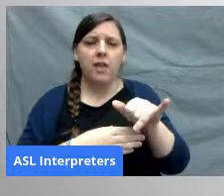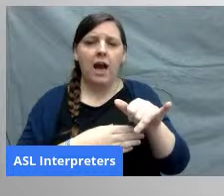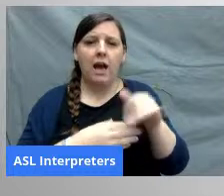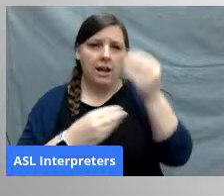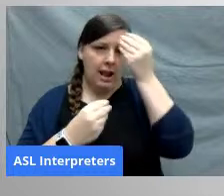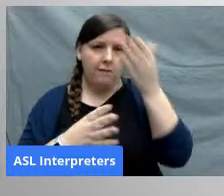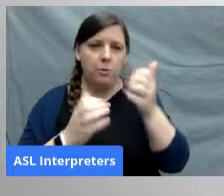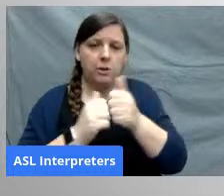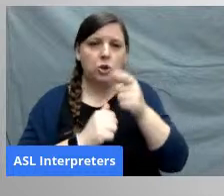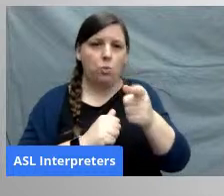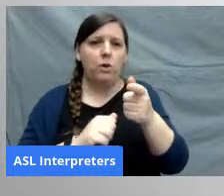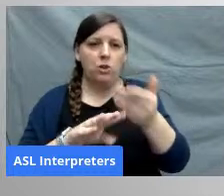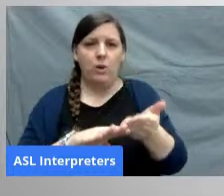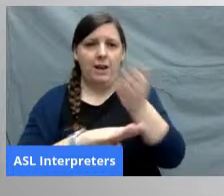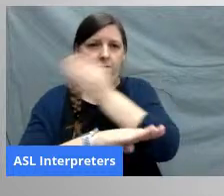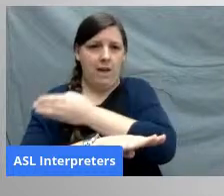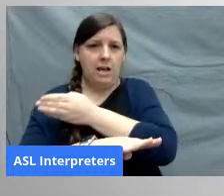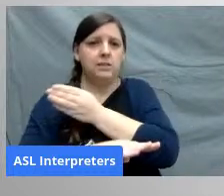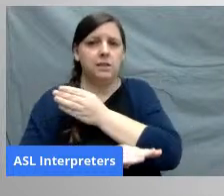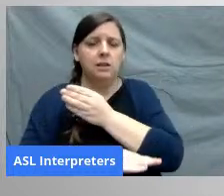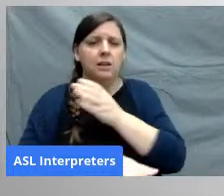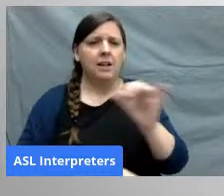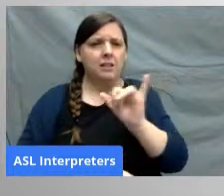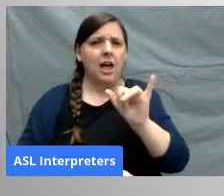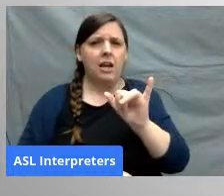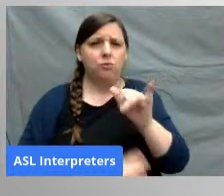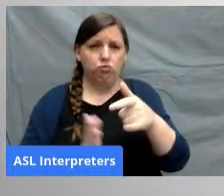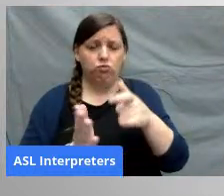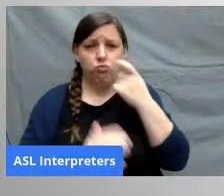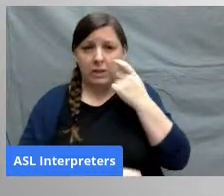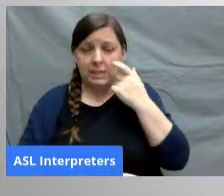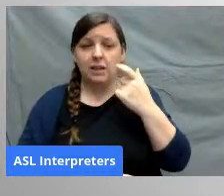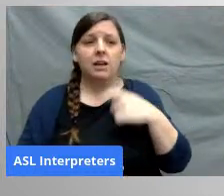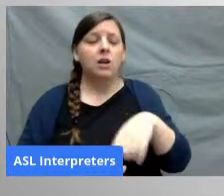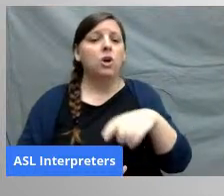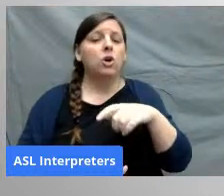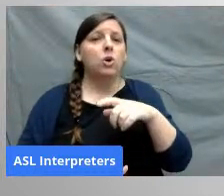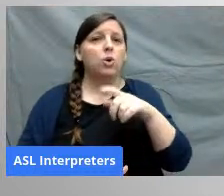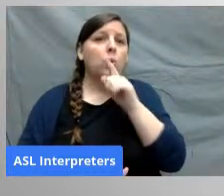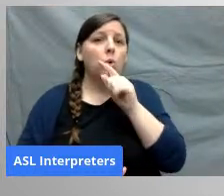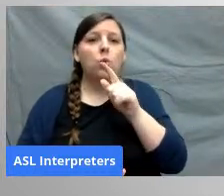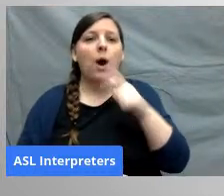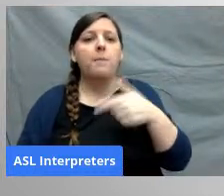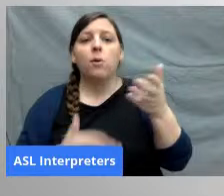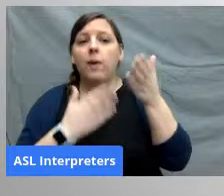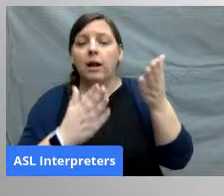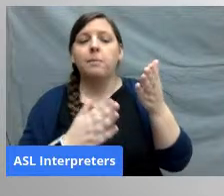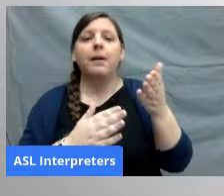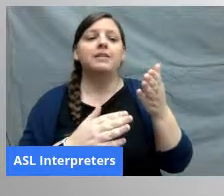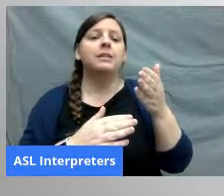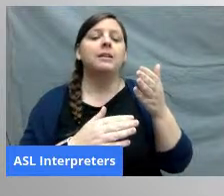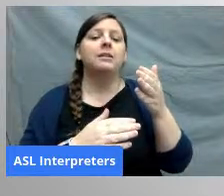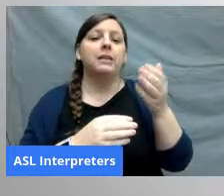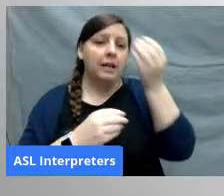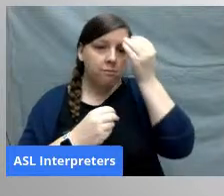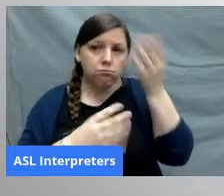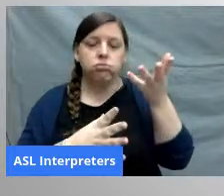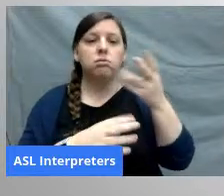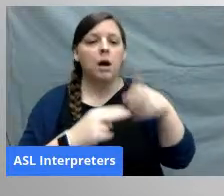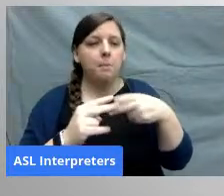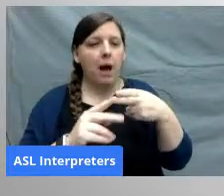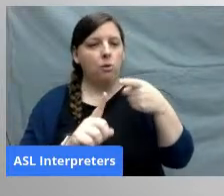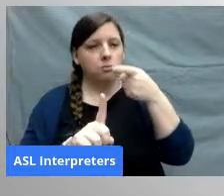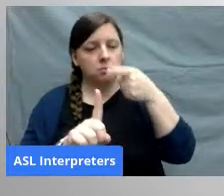advance, like I did recently, let you know who is being recommended, give you some information on them. Of course, we don't do that